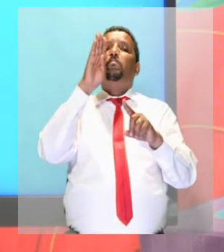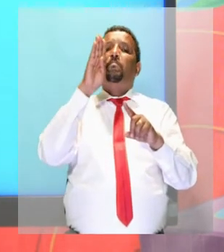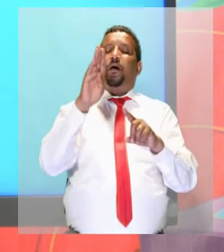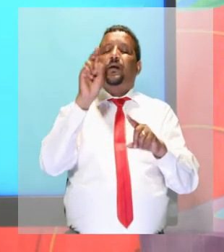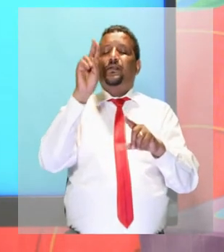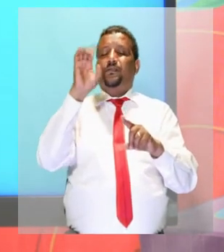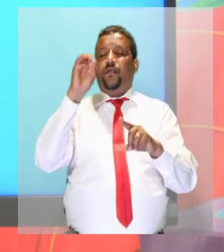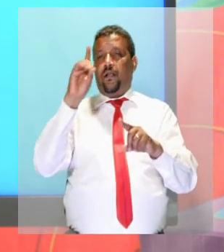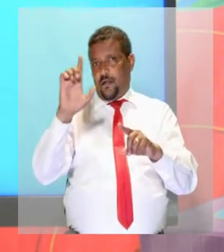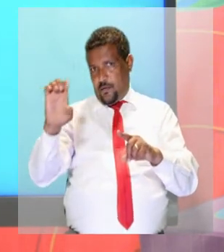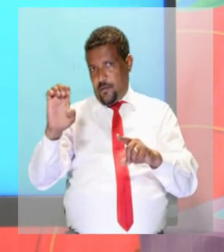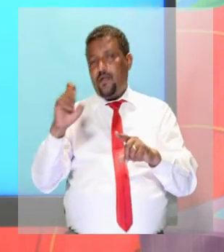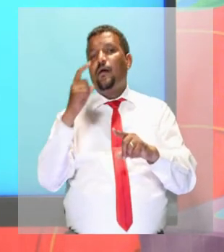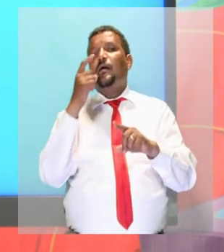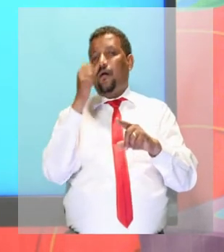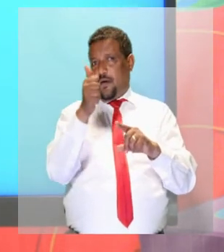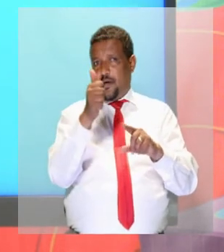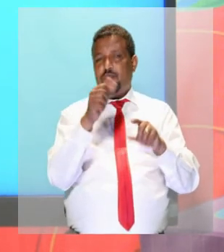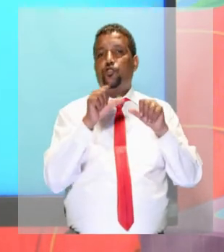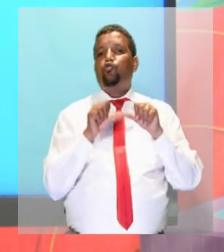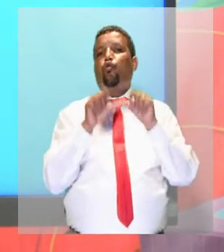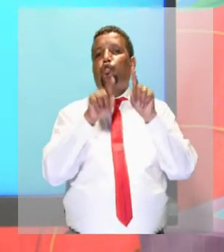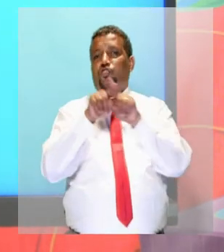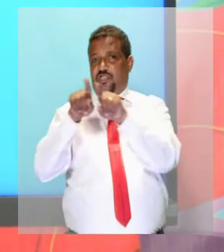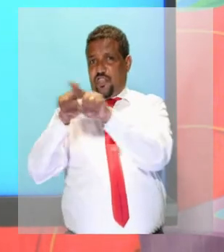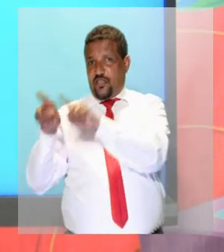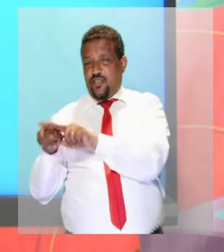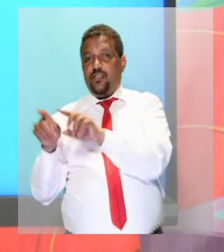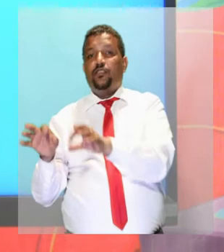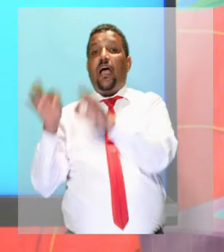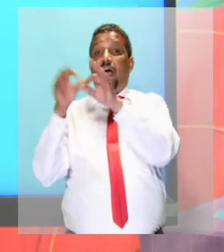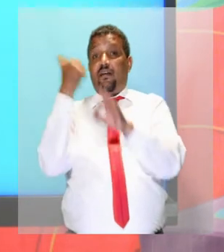This is consistency. The other assumption is